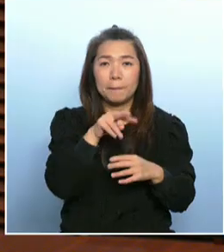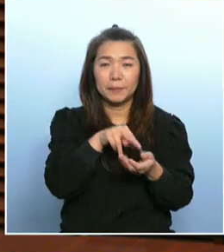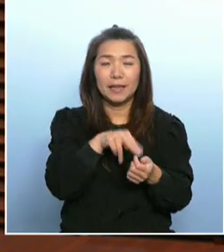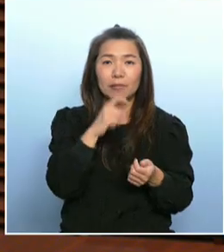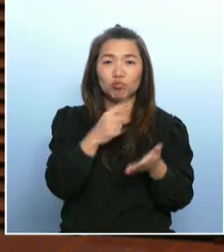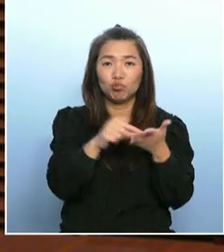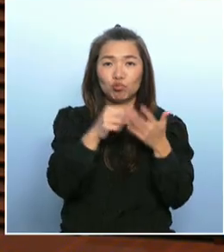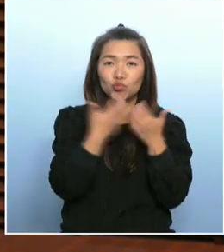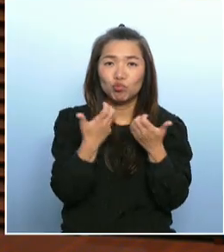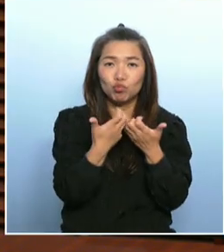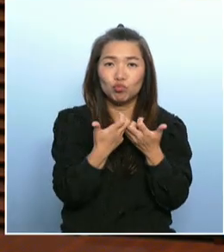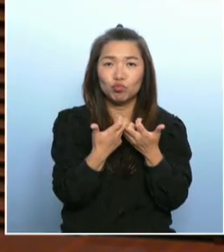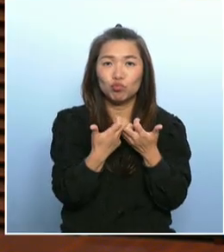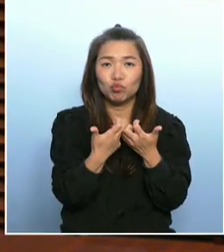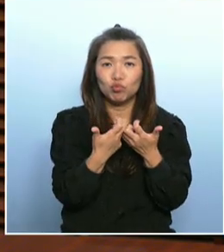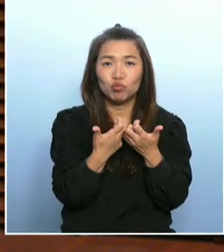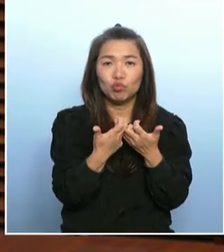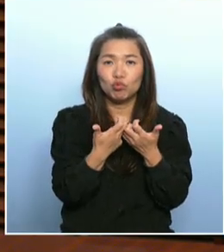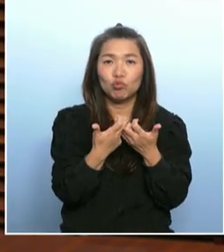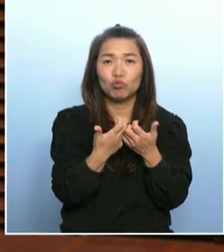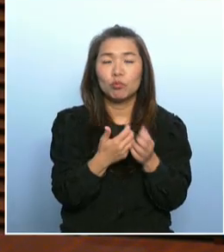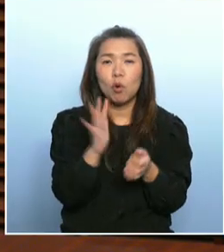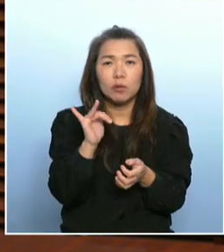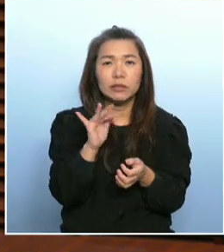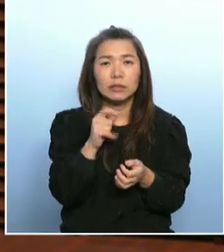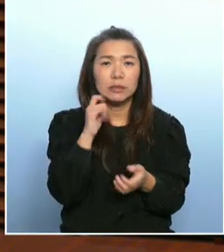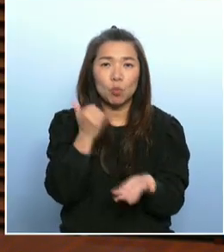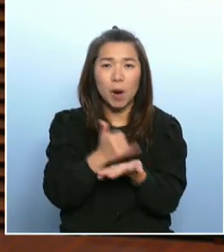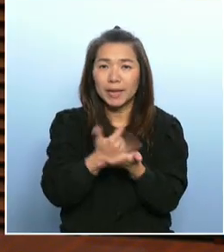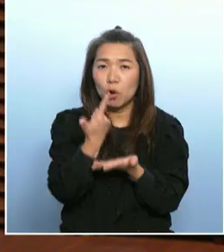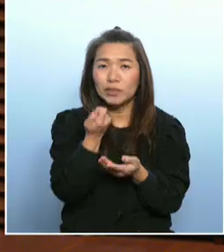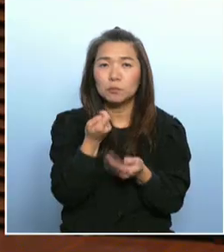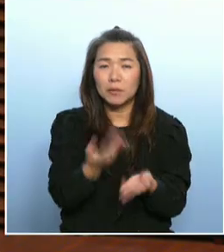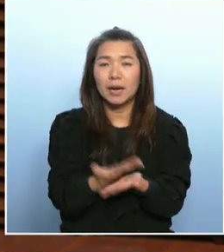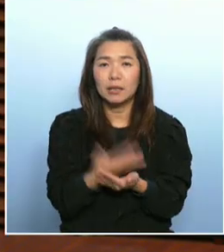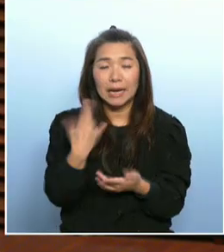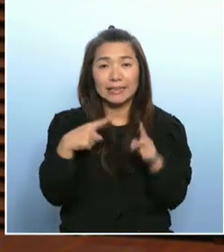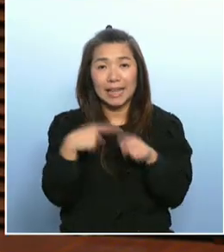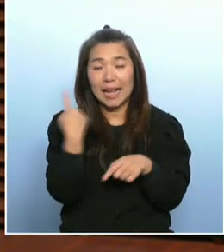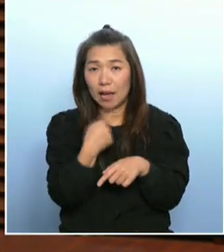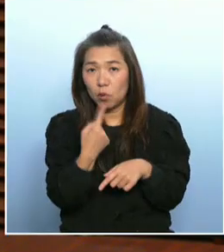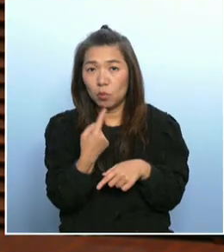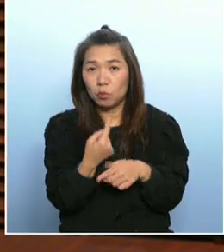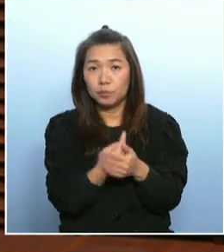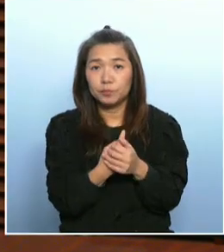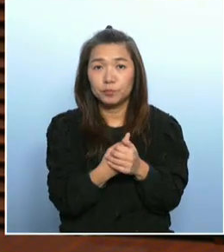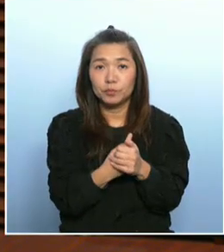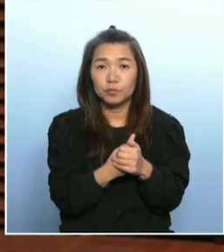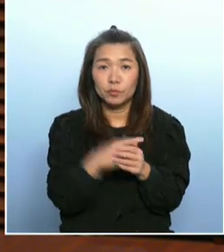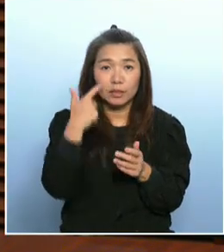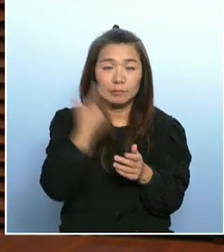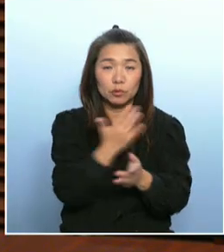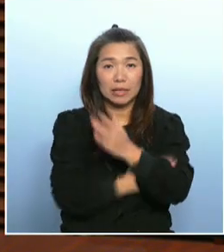a projection on the supply of places in residential care homes?